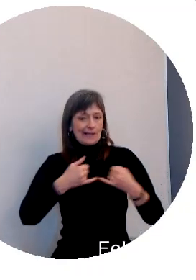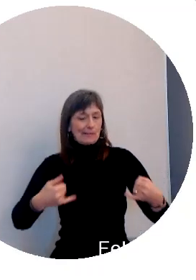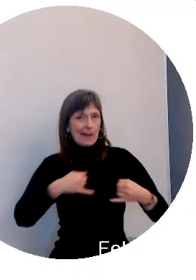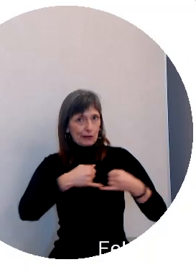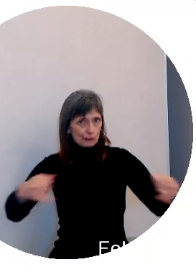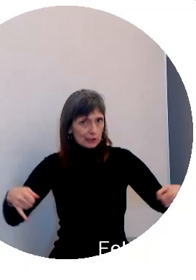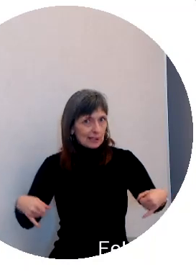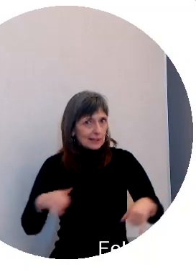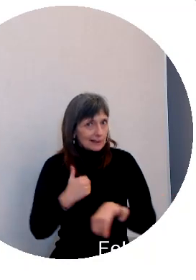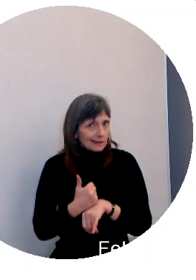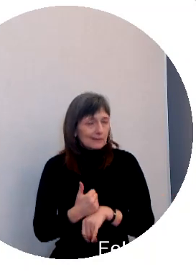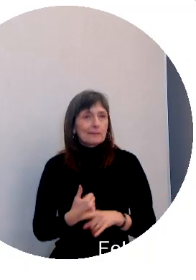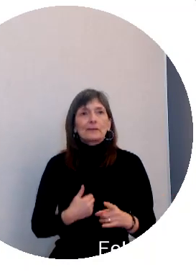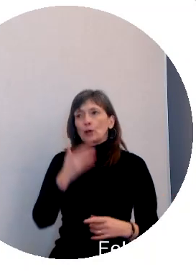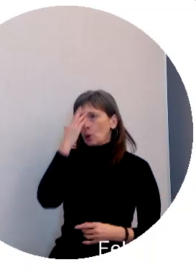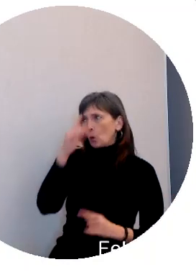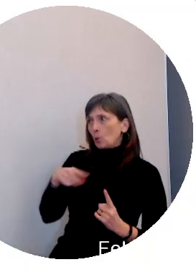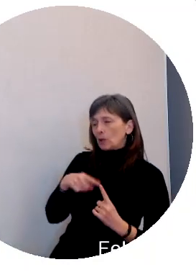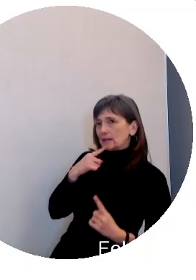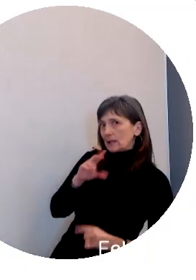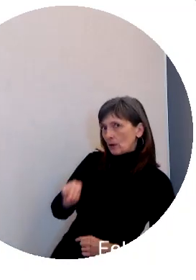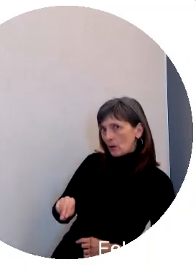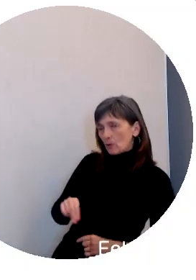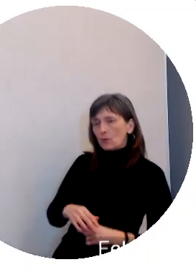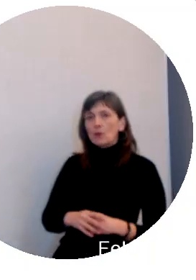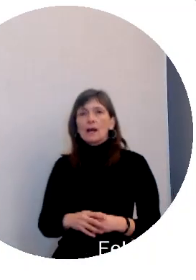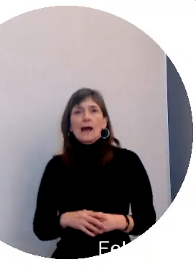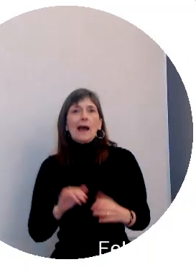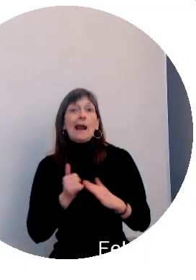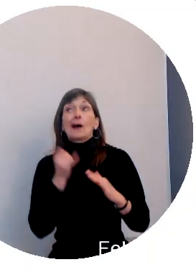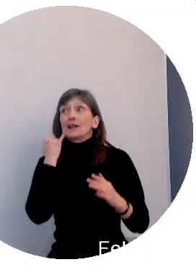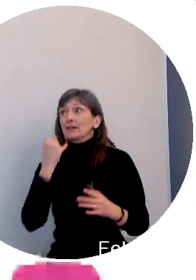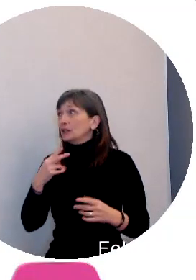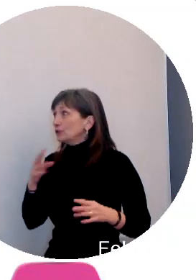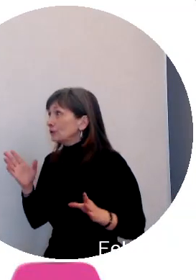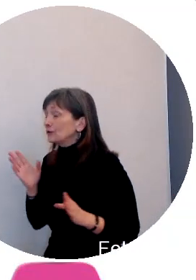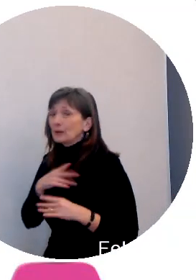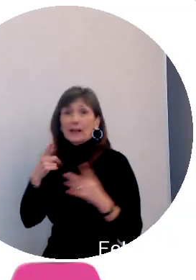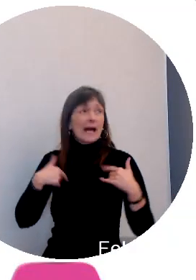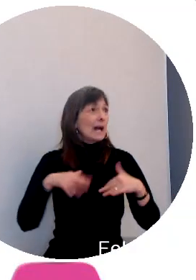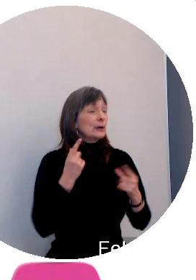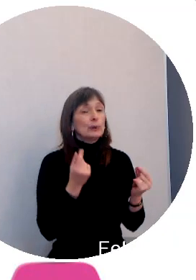safety habits, as well as knowing when and how to seek help.